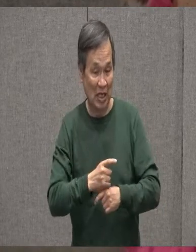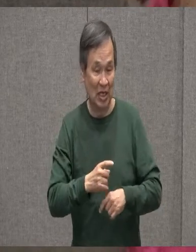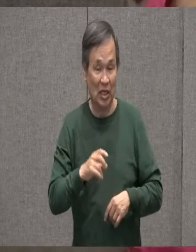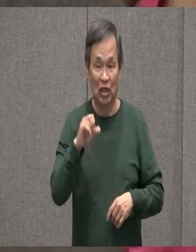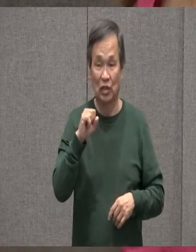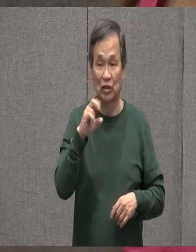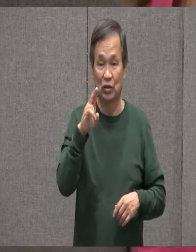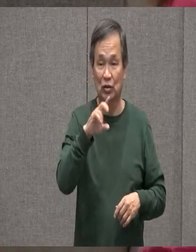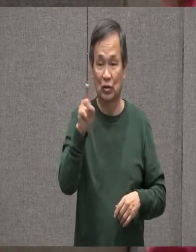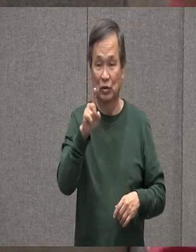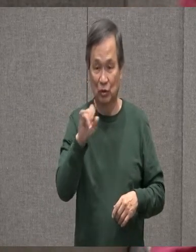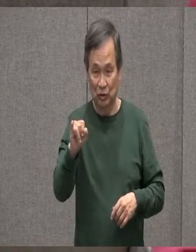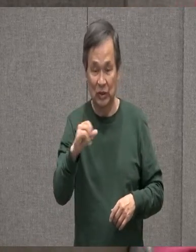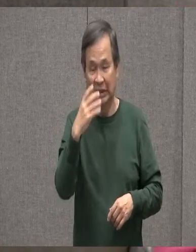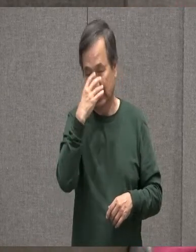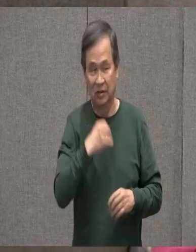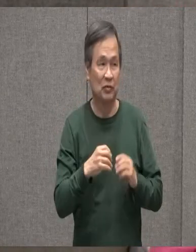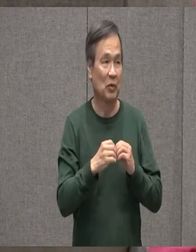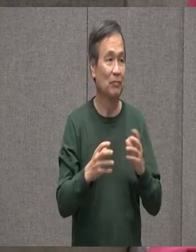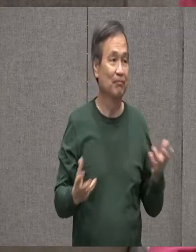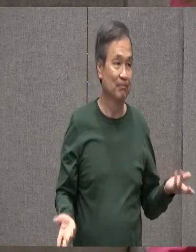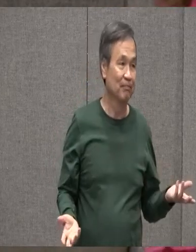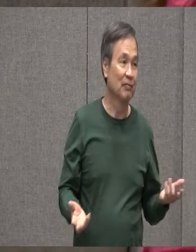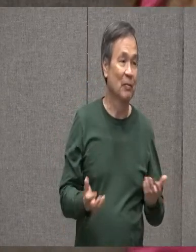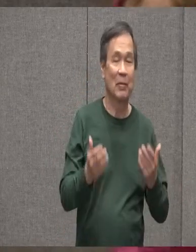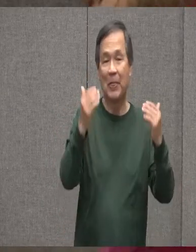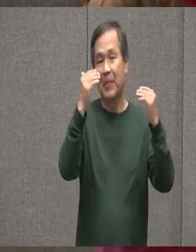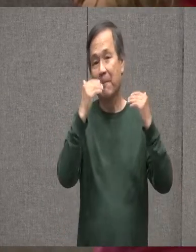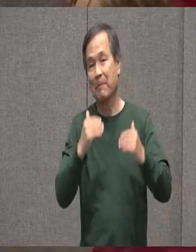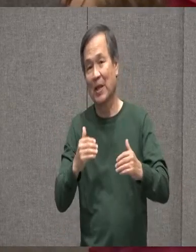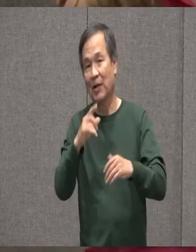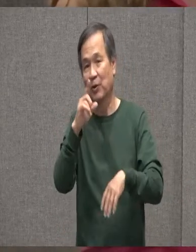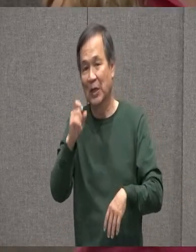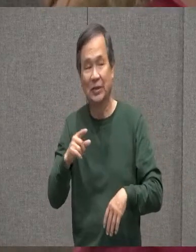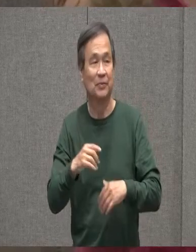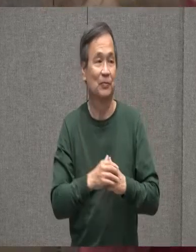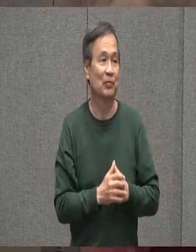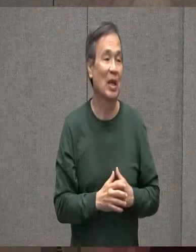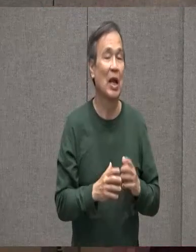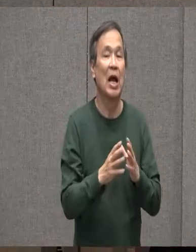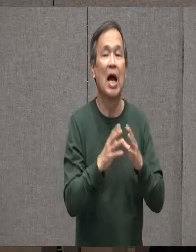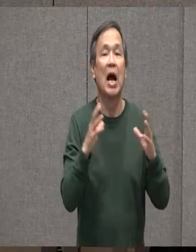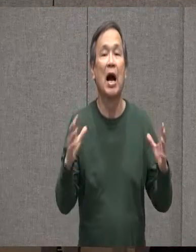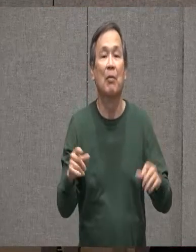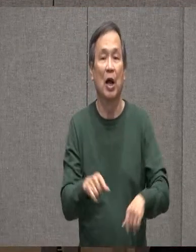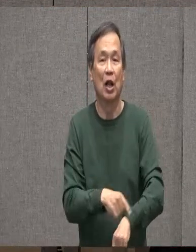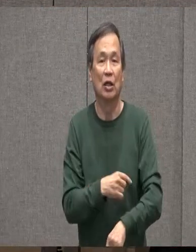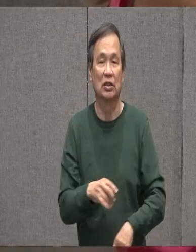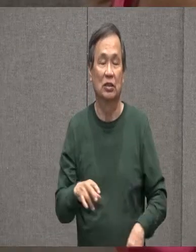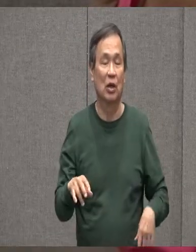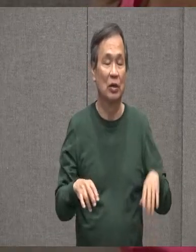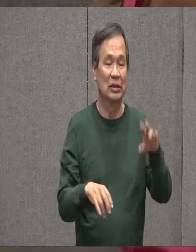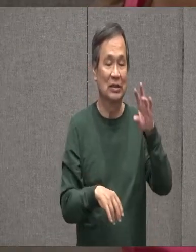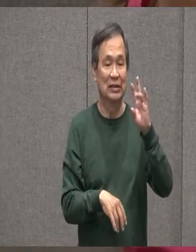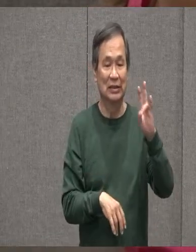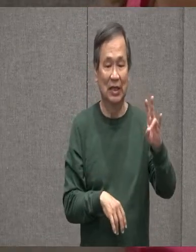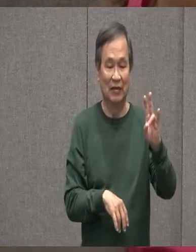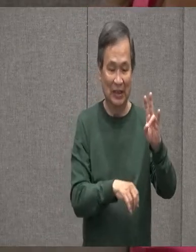out. For number 2, we knew we had 3/5 and 7/10, and we had to figure out which one was the bigger